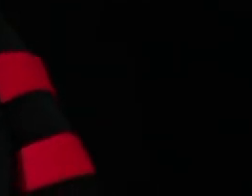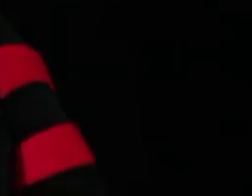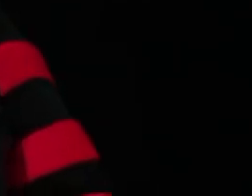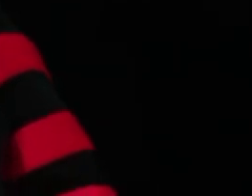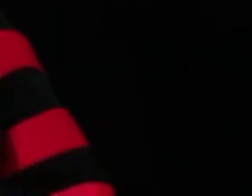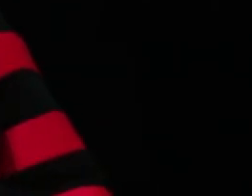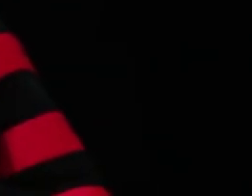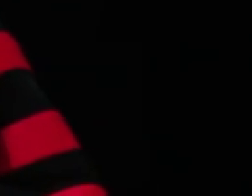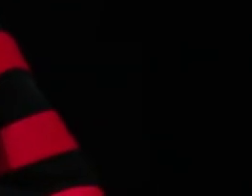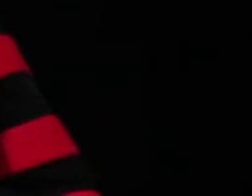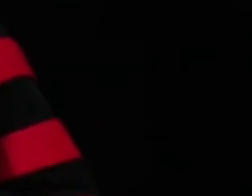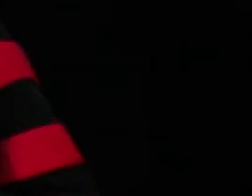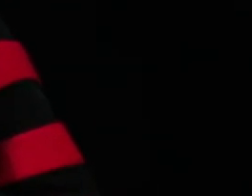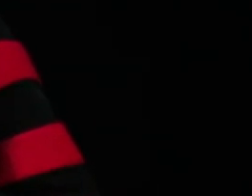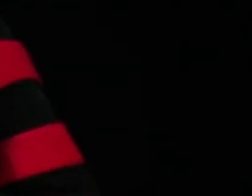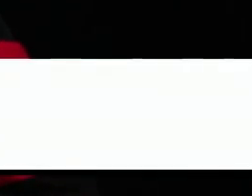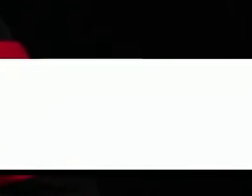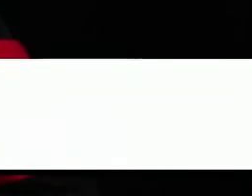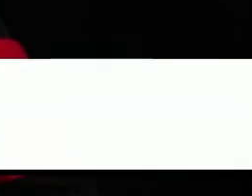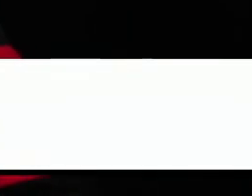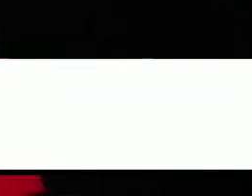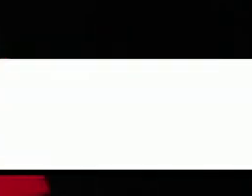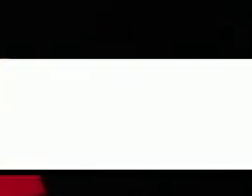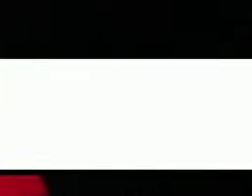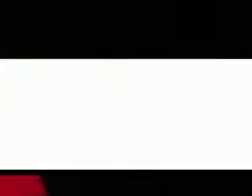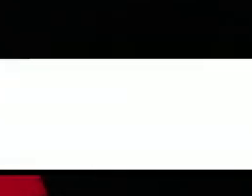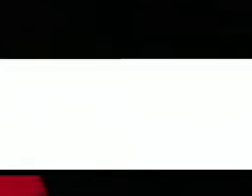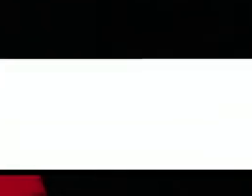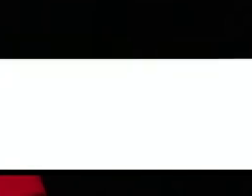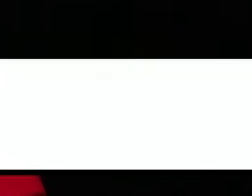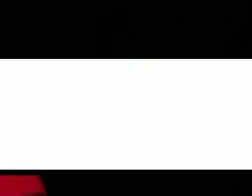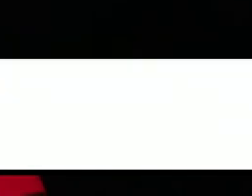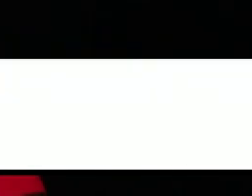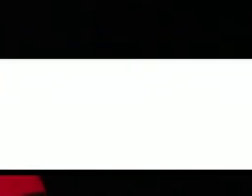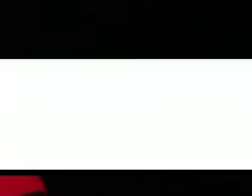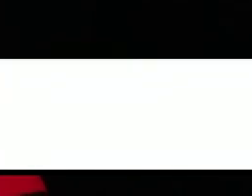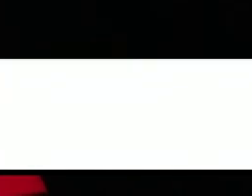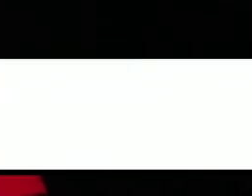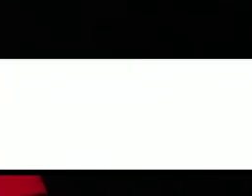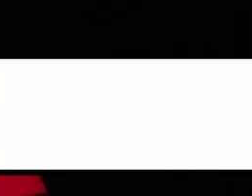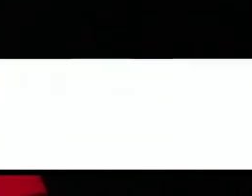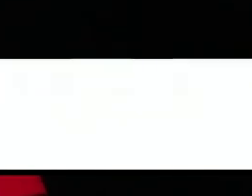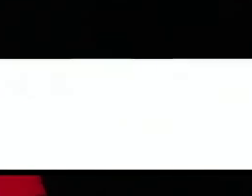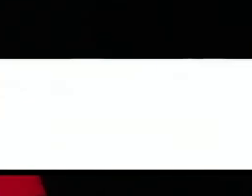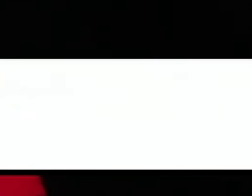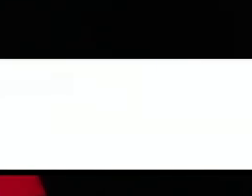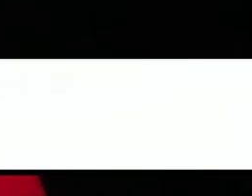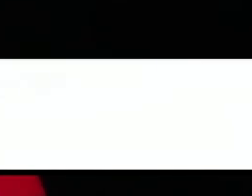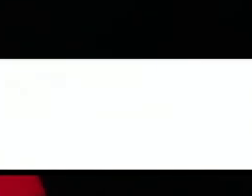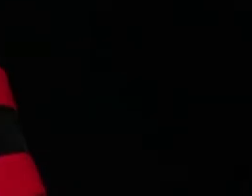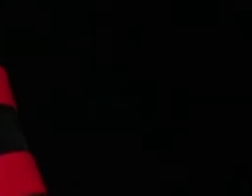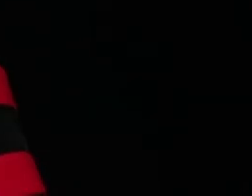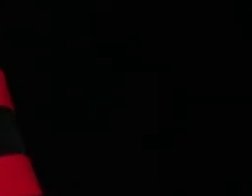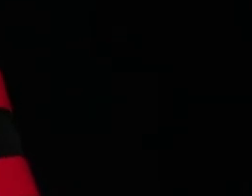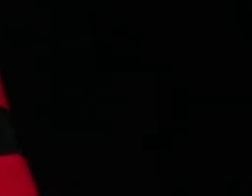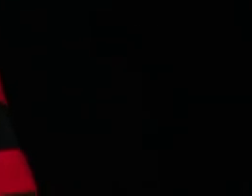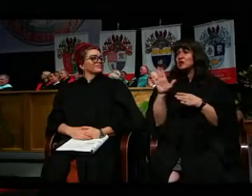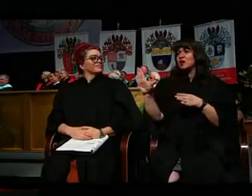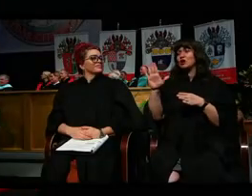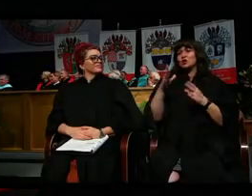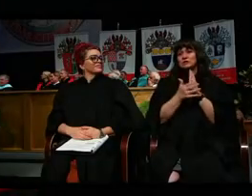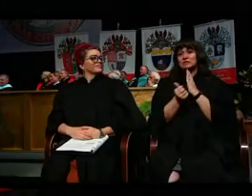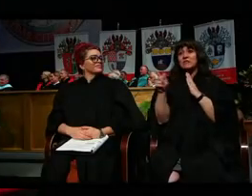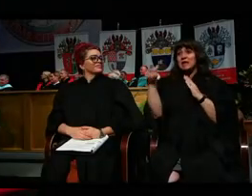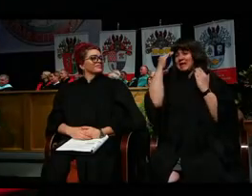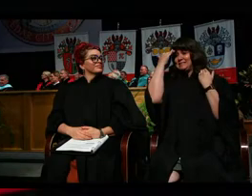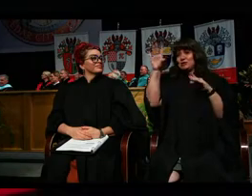crying. That was glorious. Oh my goodness, that was spectacular. Thank you for sharing your talents. They didn't know when they